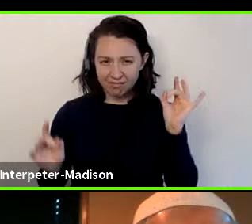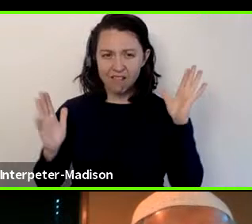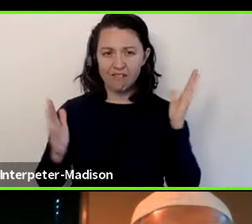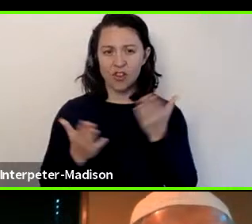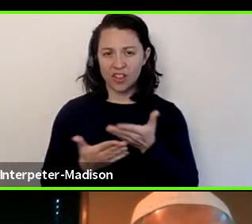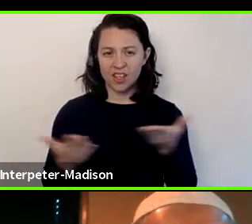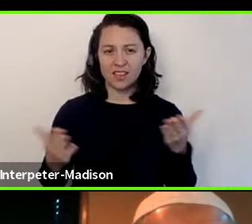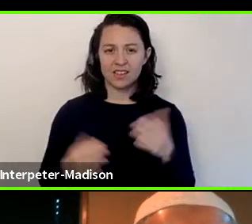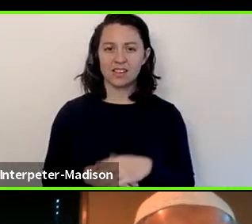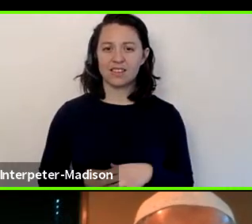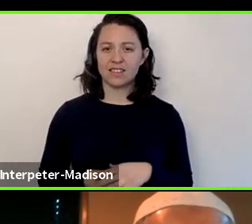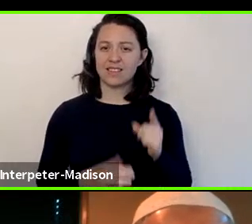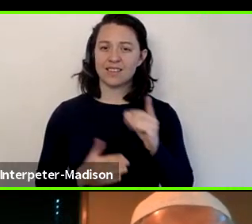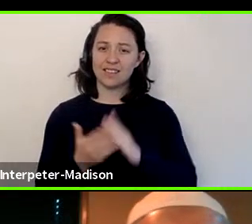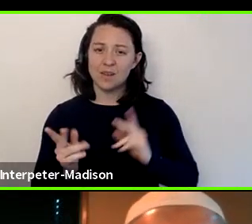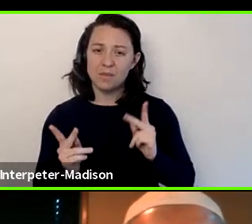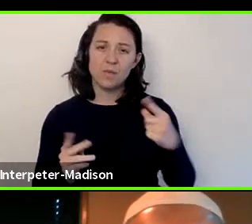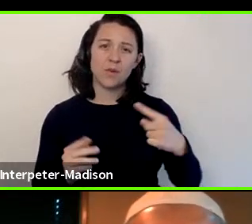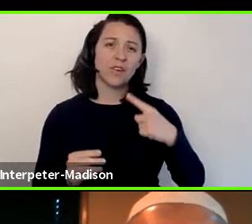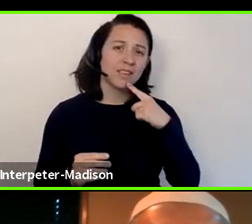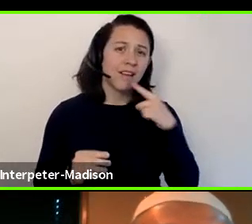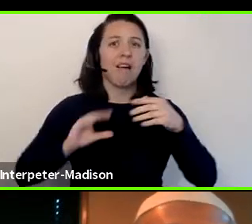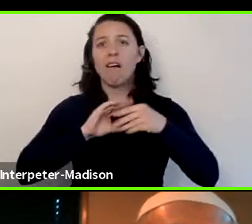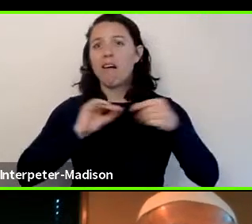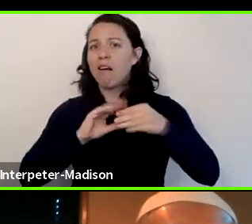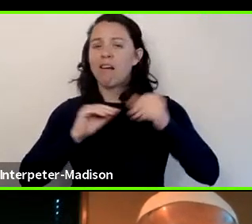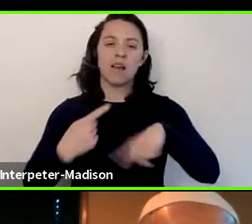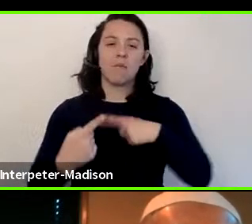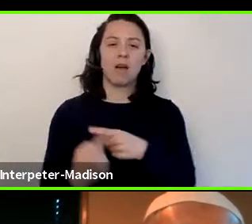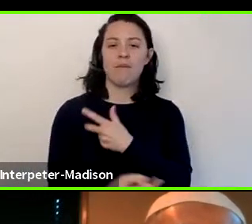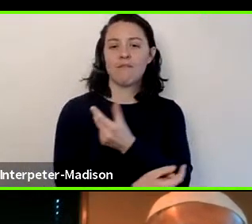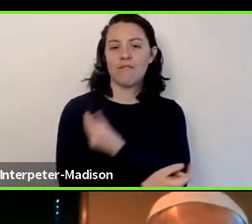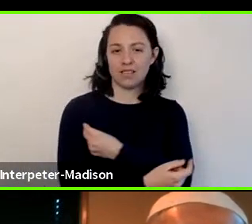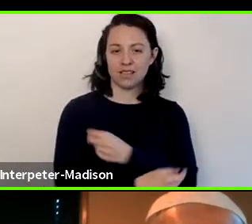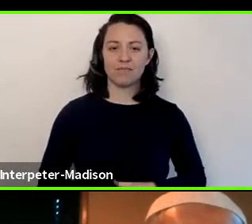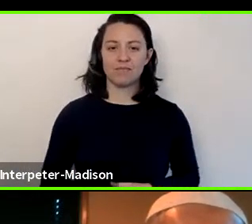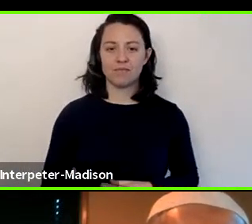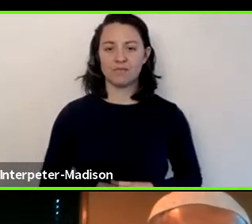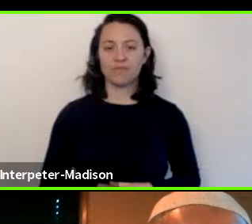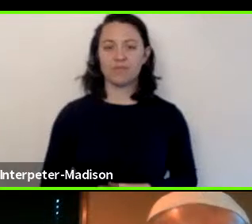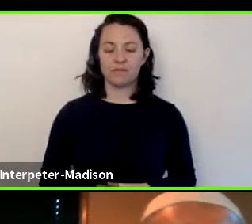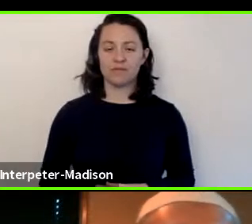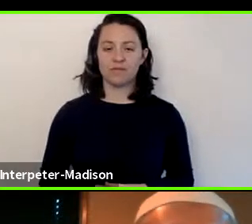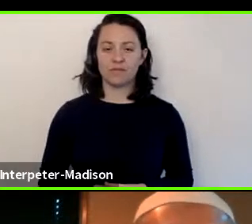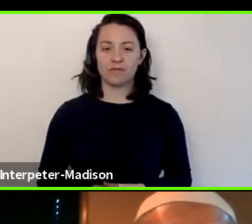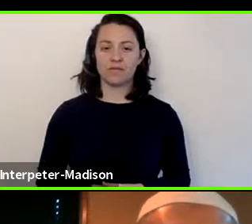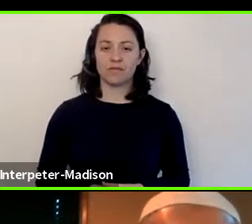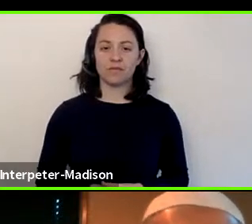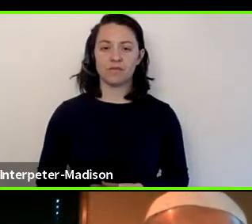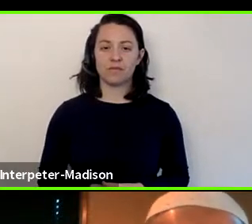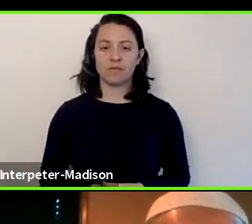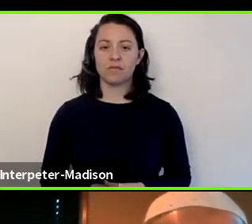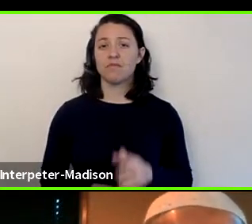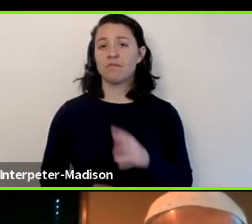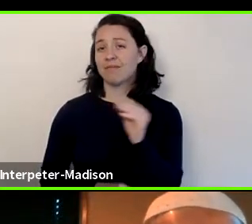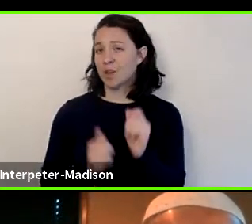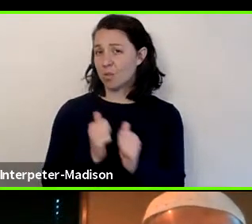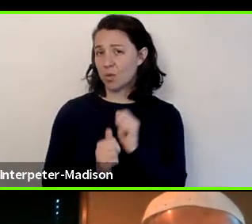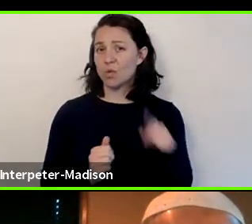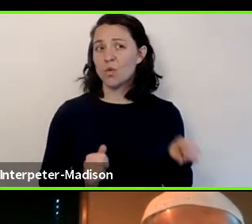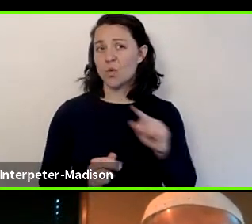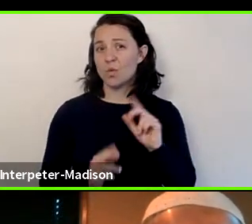telling and saying about the vaccine. And most of people really, they don't have that much medical background or